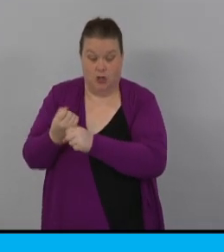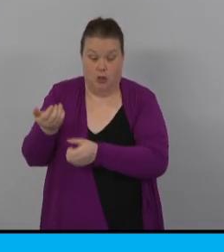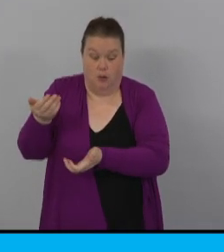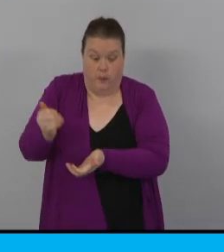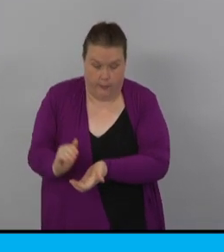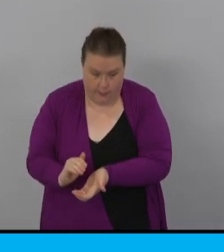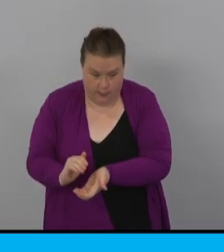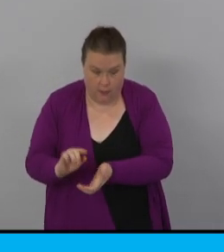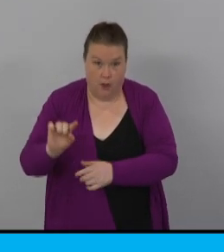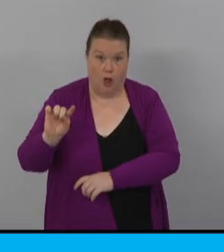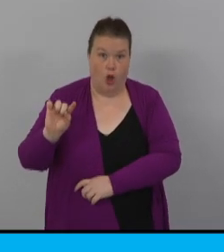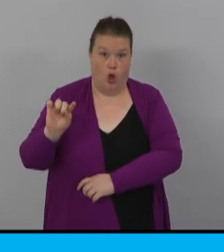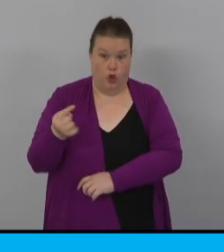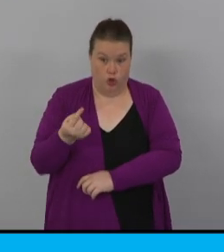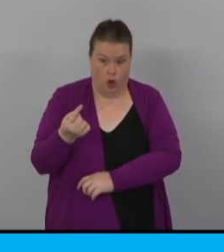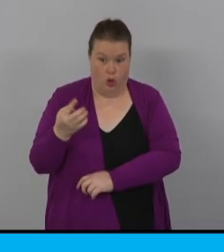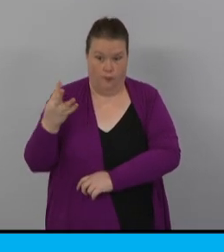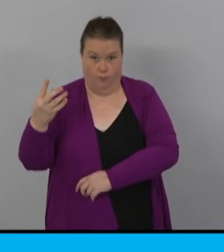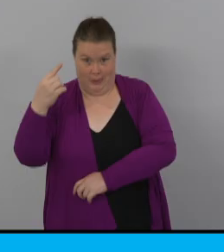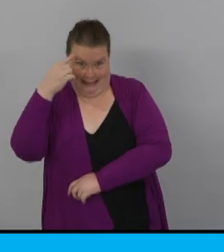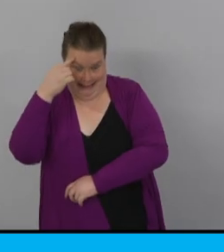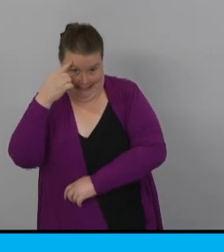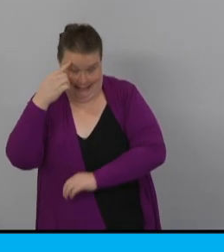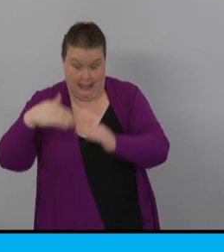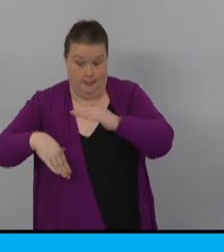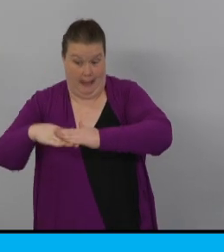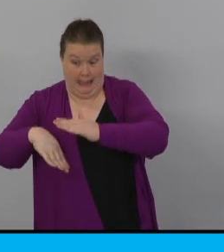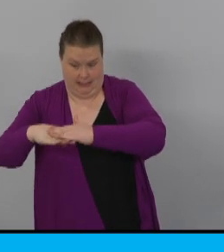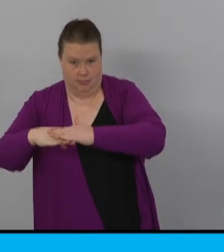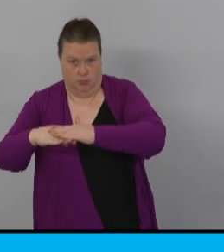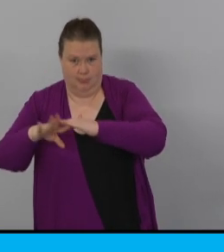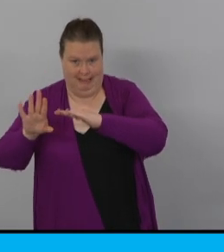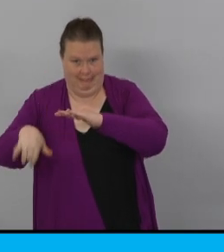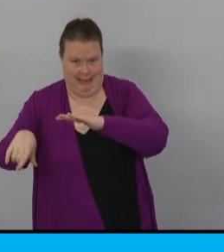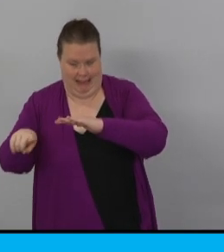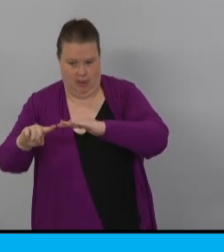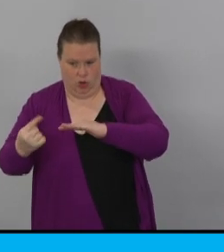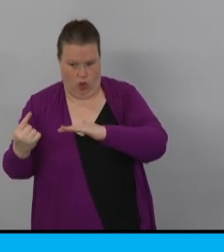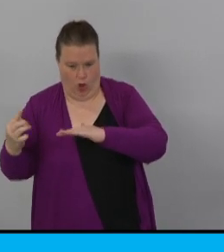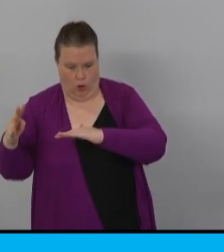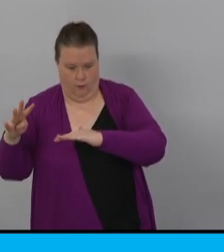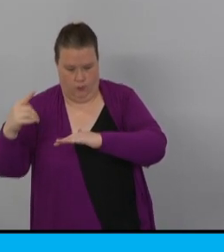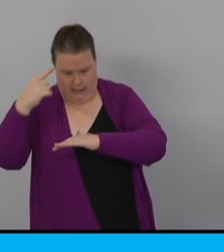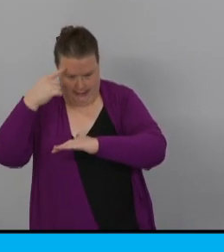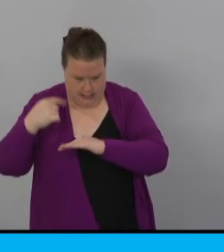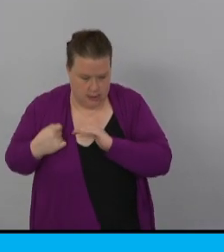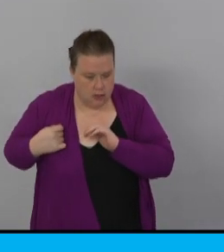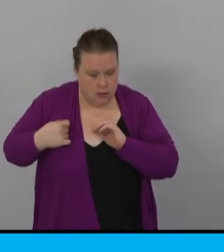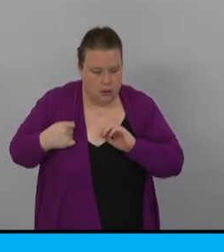So the maximum rate you could have had was $1.04. So then we had our TRE,